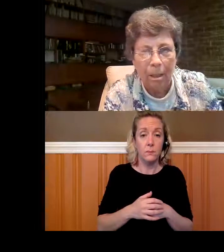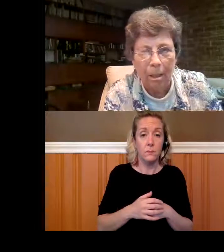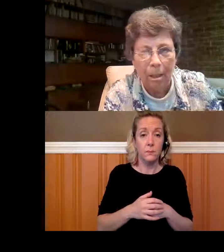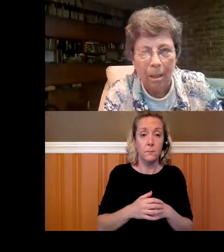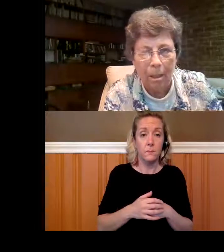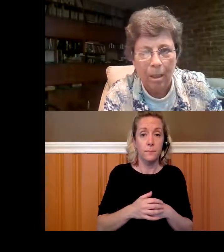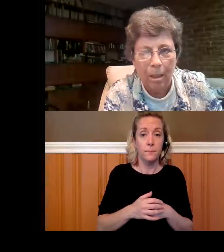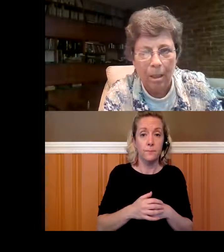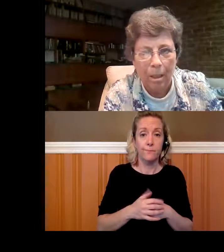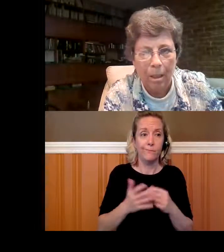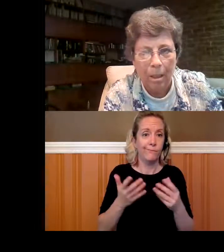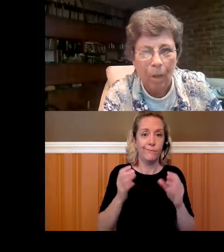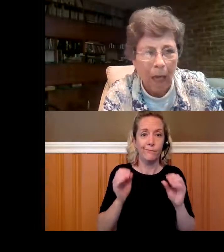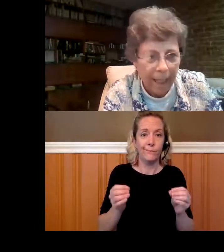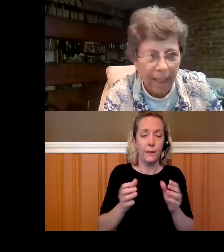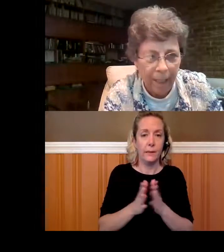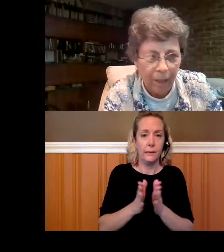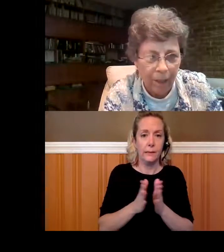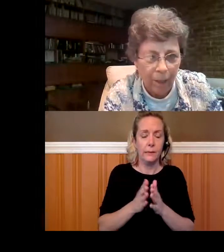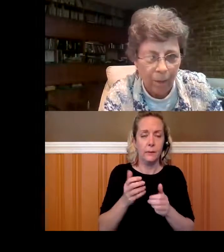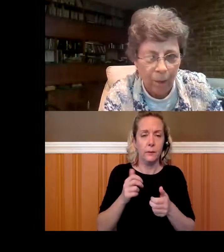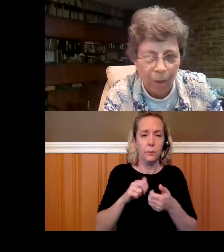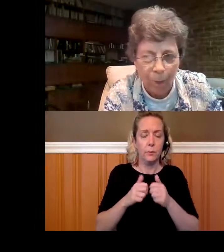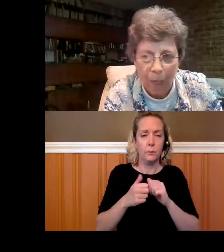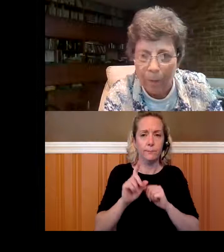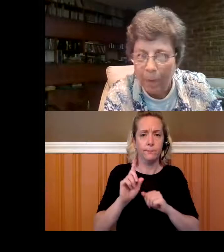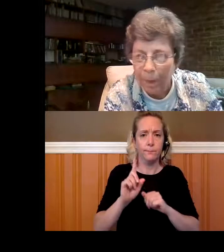Well, I can't hear it, so there's a problem.